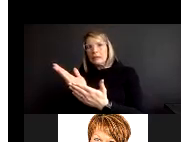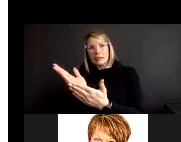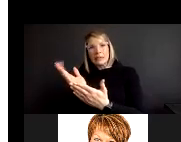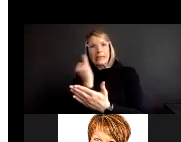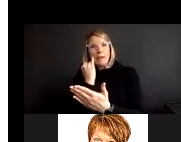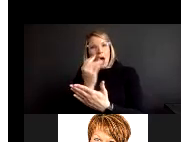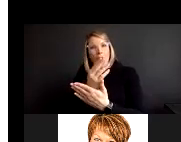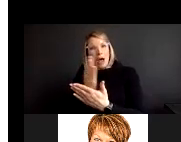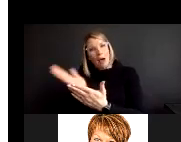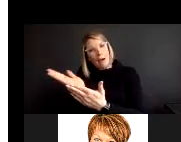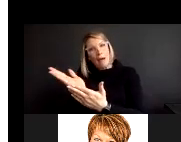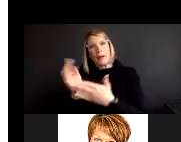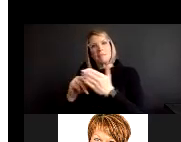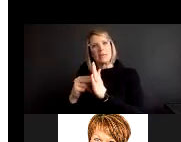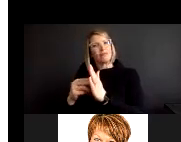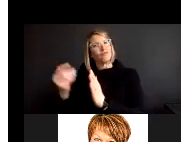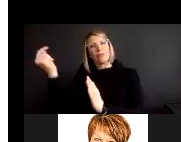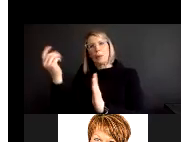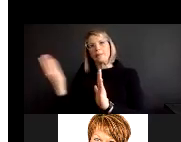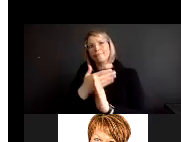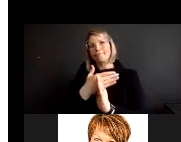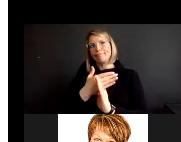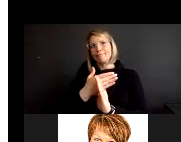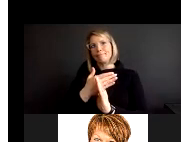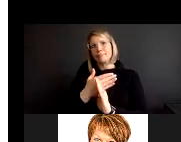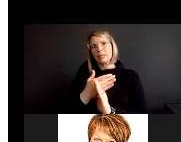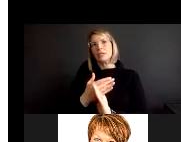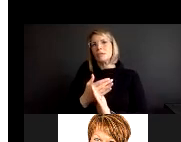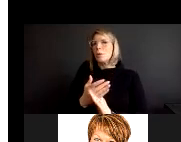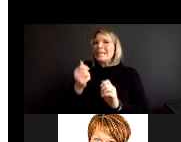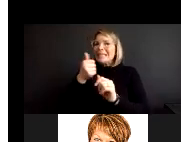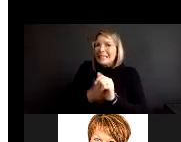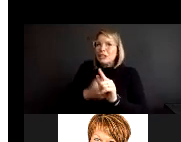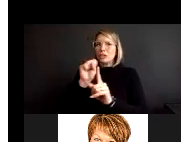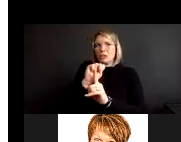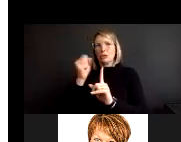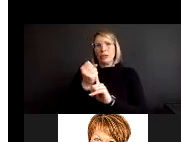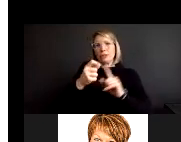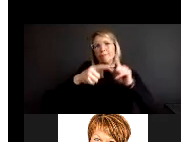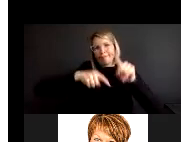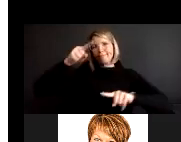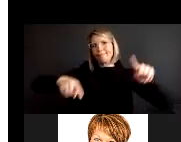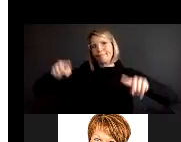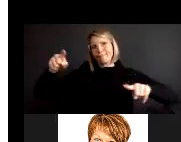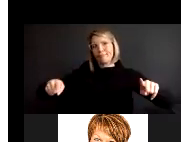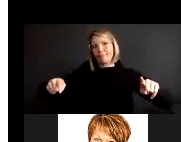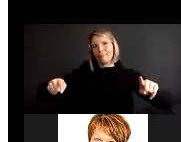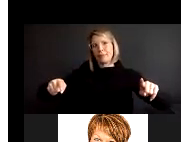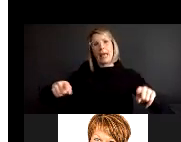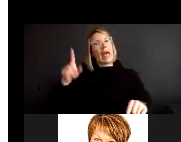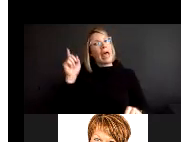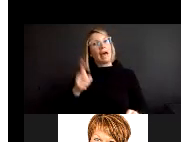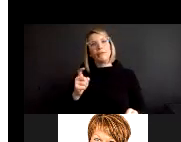to investigation because efforts happen in the region to mitigate the risk.